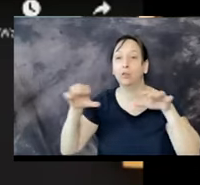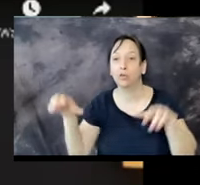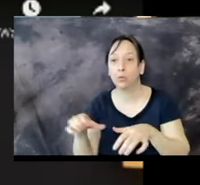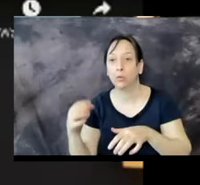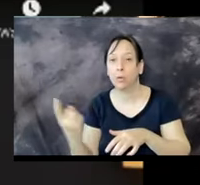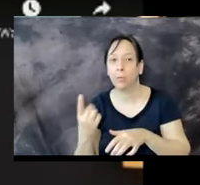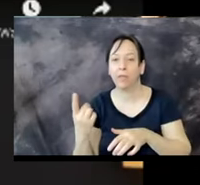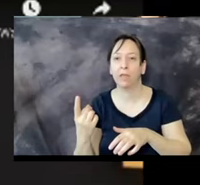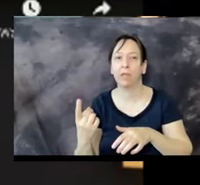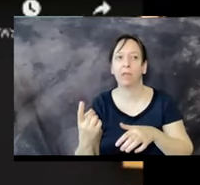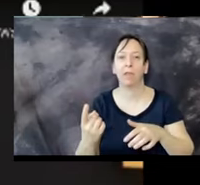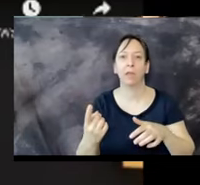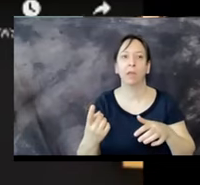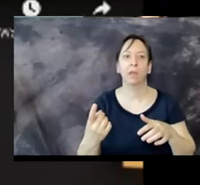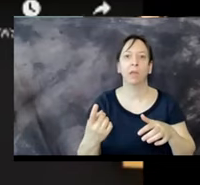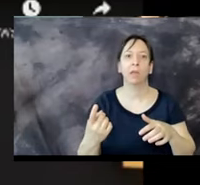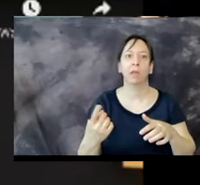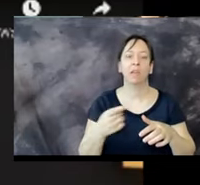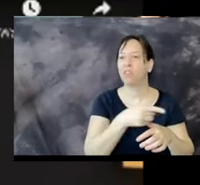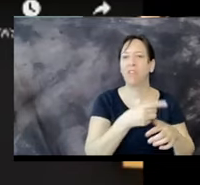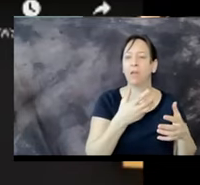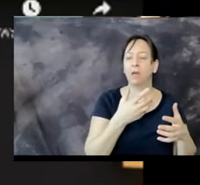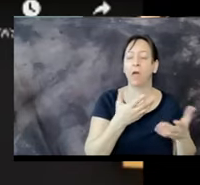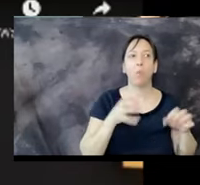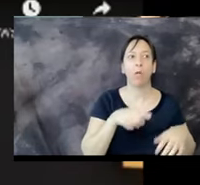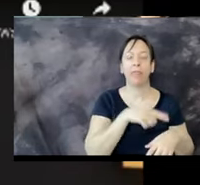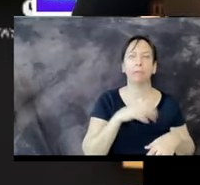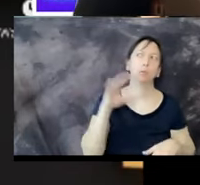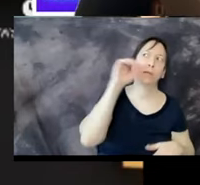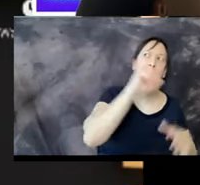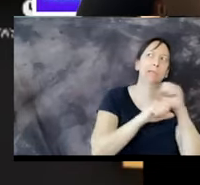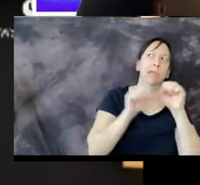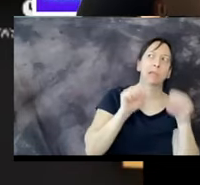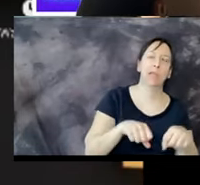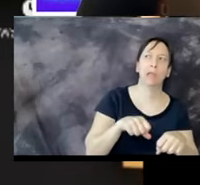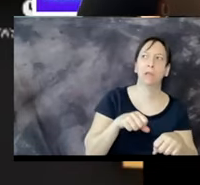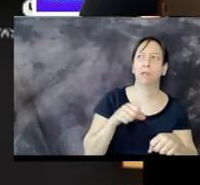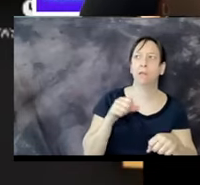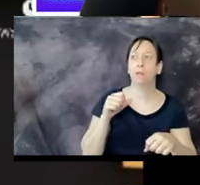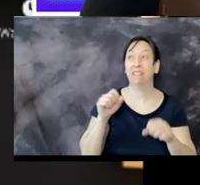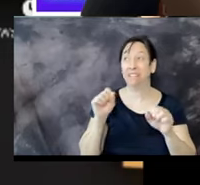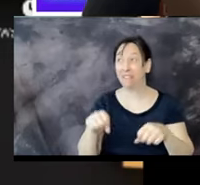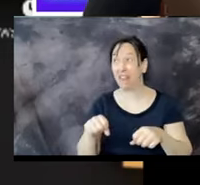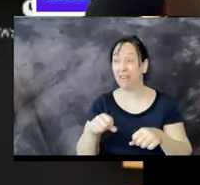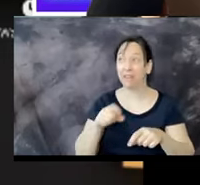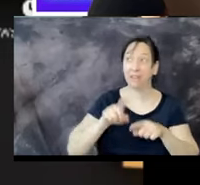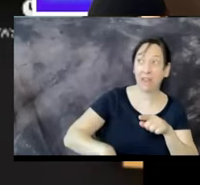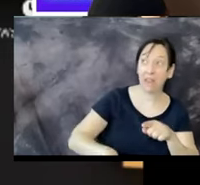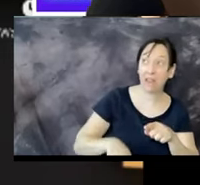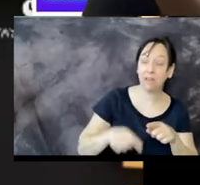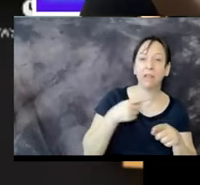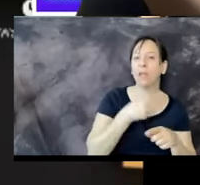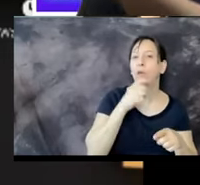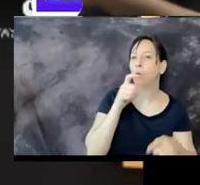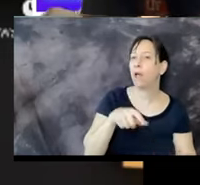guess that you can or can't do it? I think that's an excellent example of a how might we question.